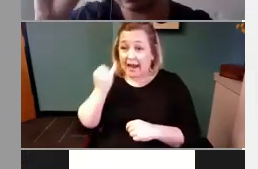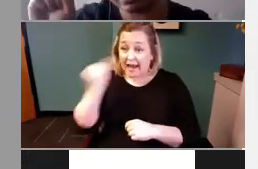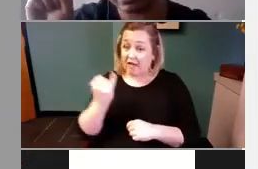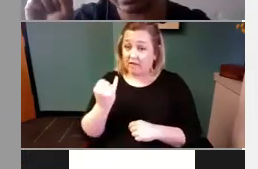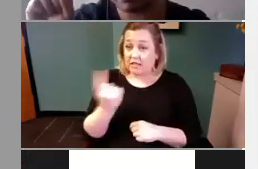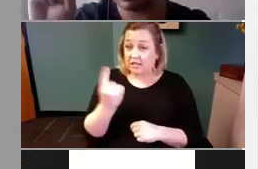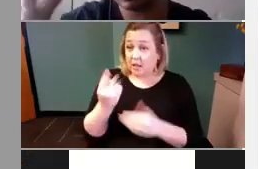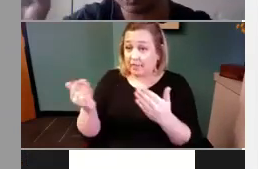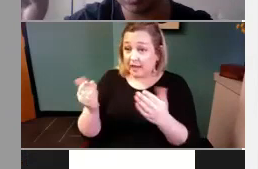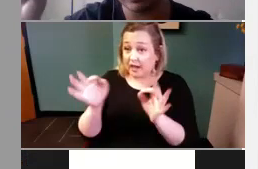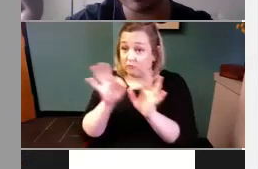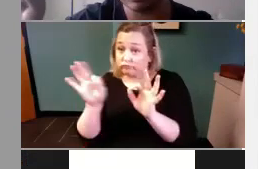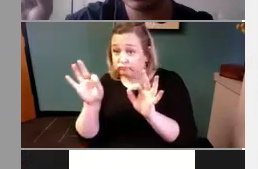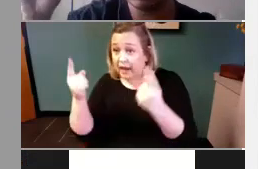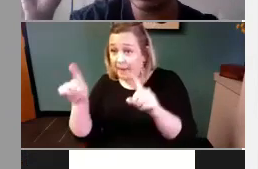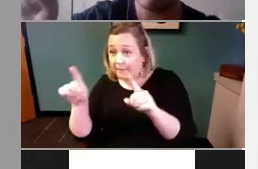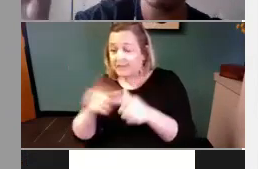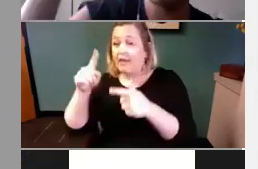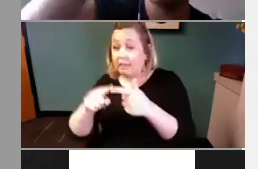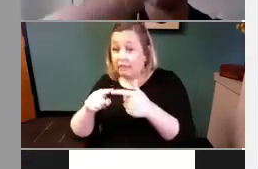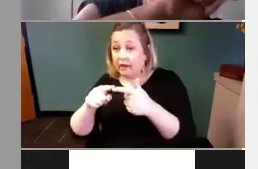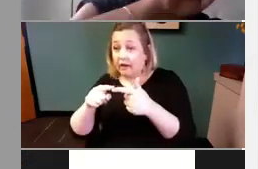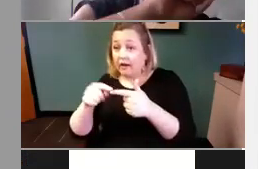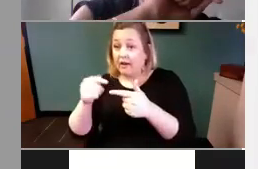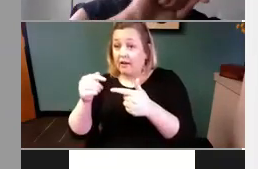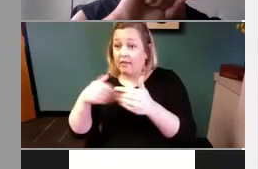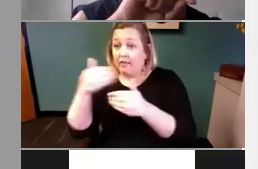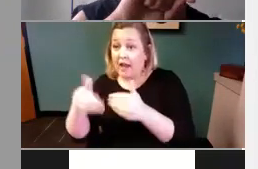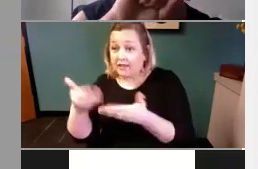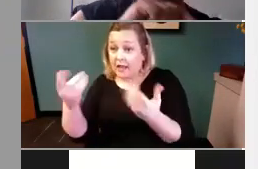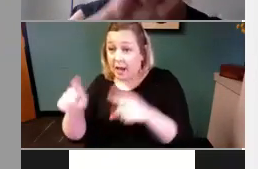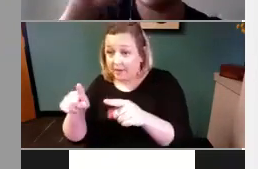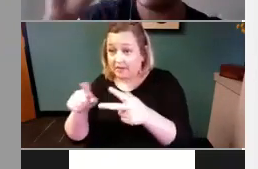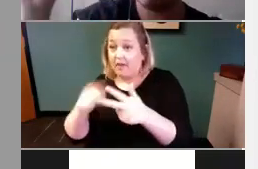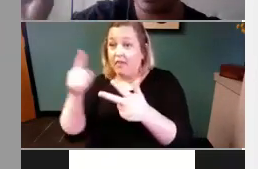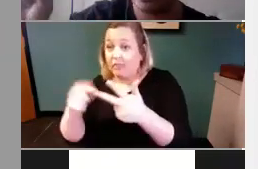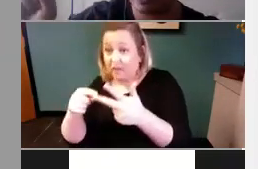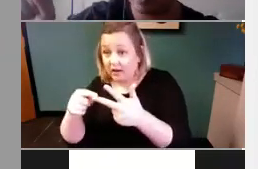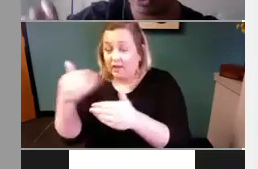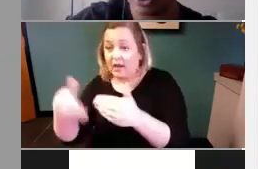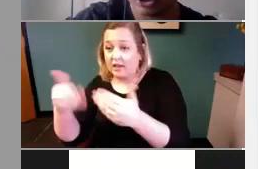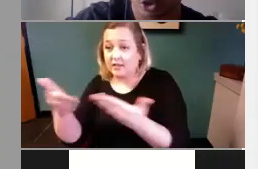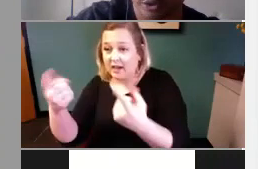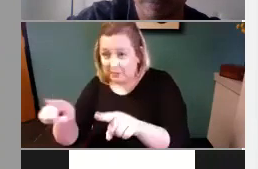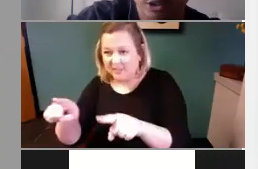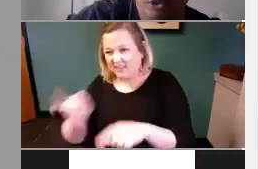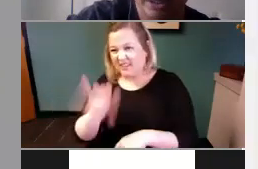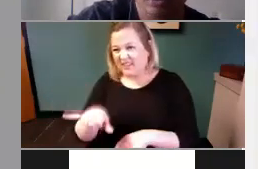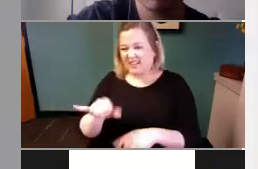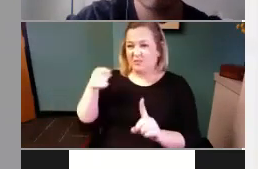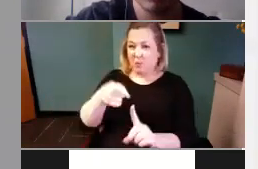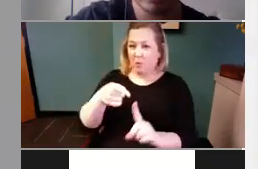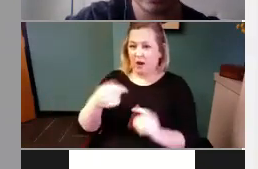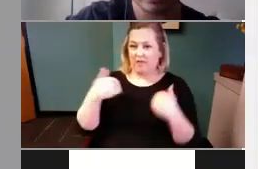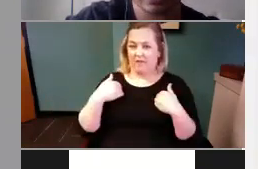happen, then the next thing can happen, and so on, right? Nothing would go back to its parent node. So that is the point of a topological sort. So